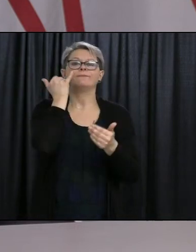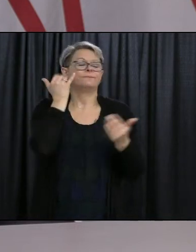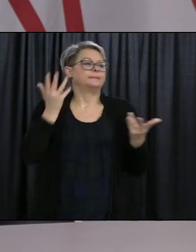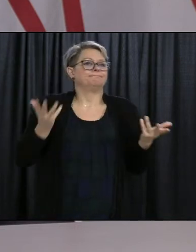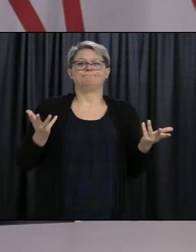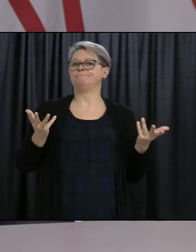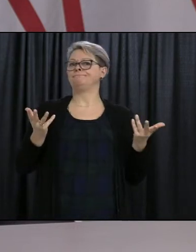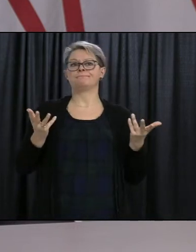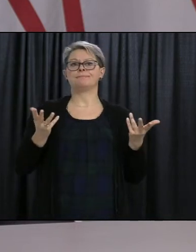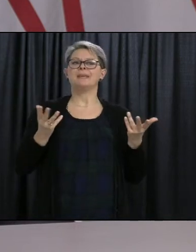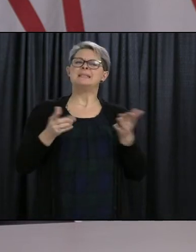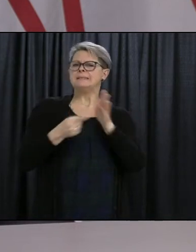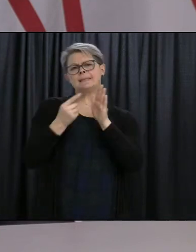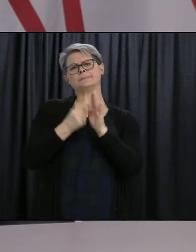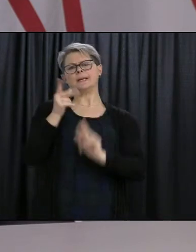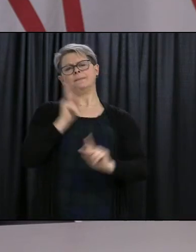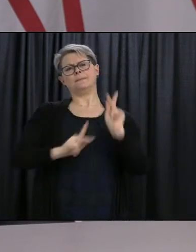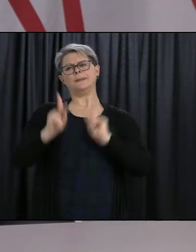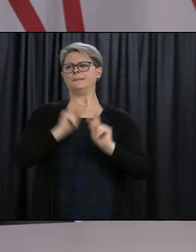people tend to get a little